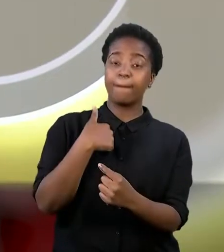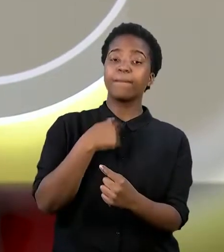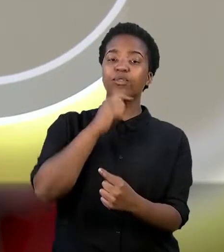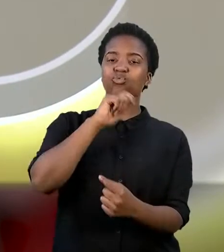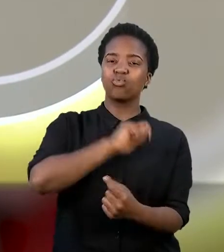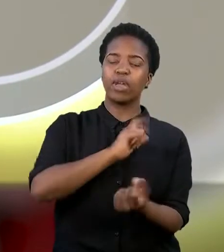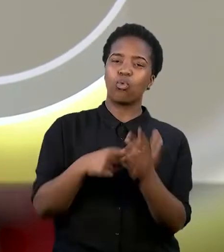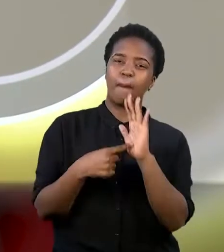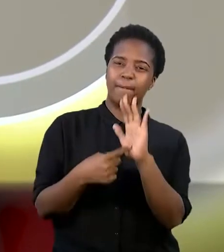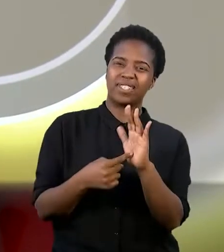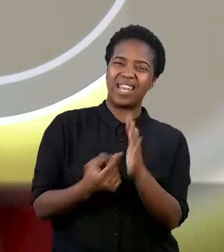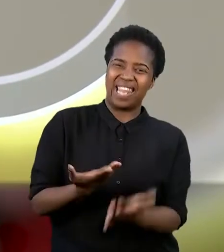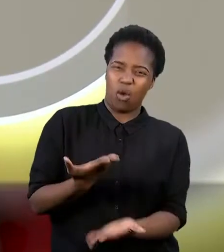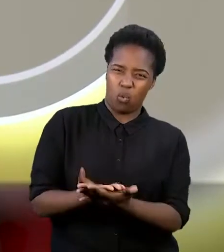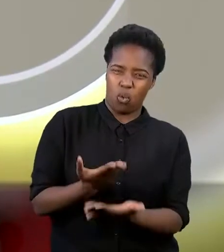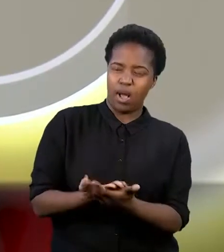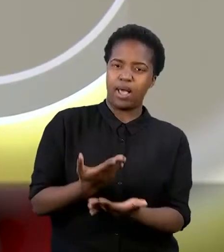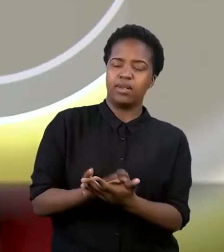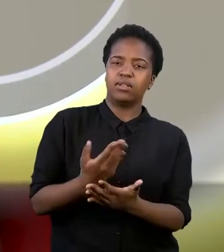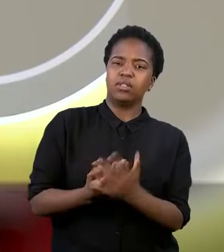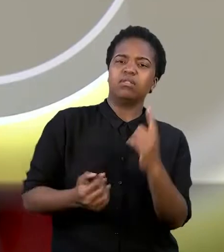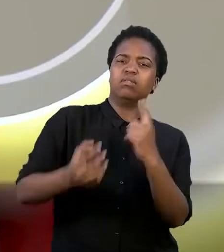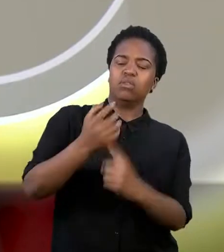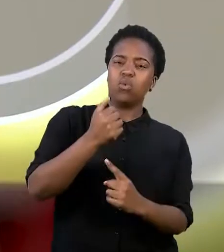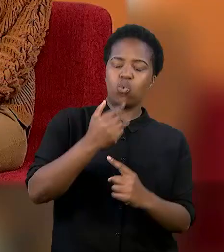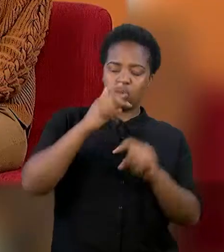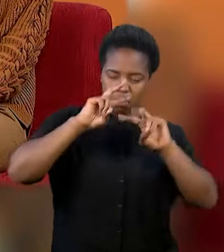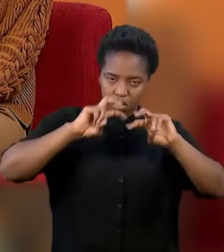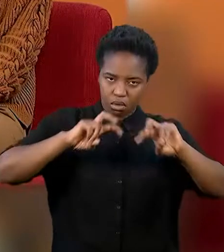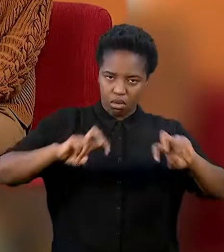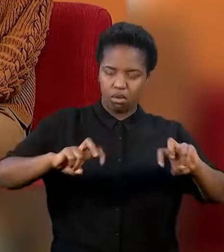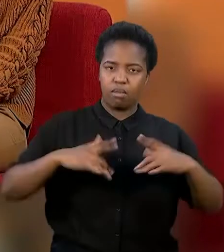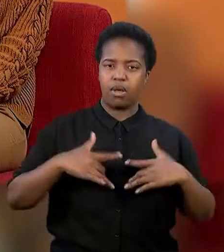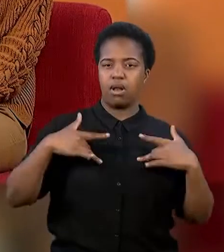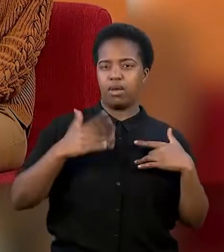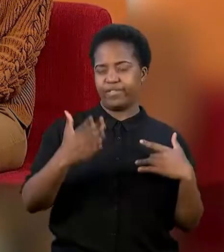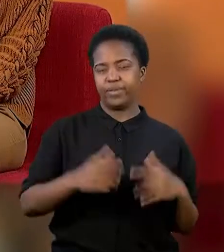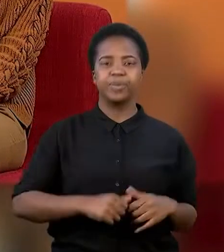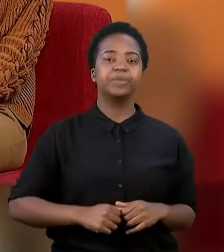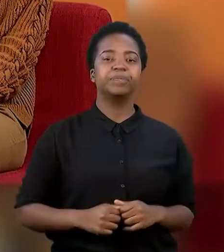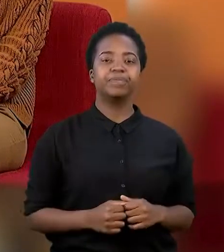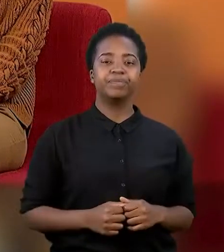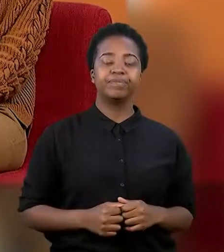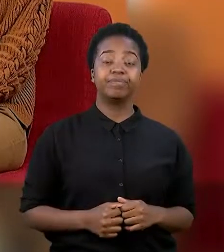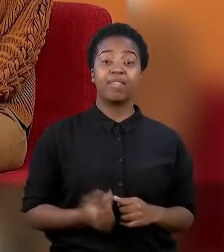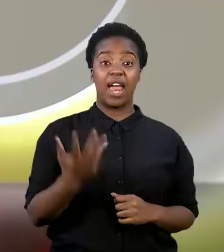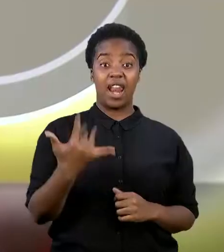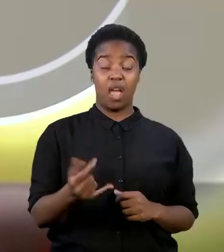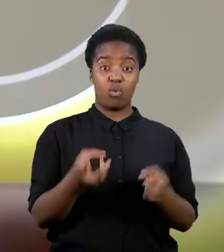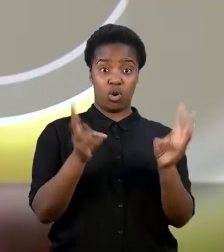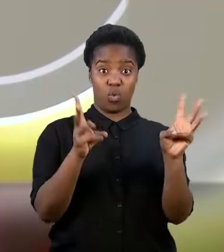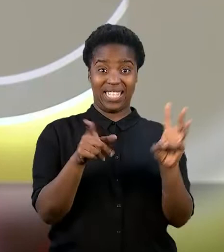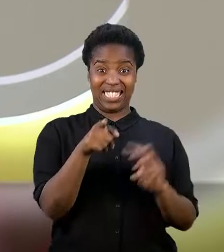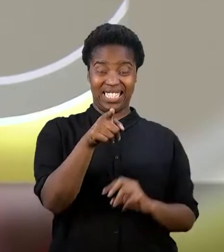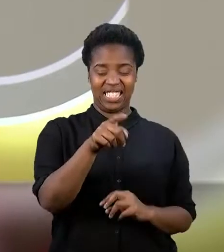la bontsha gore le kgona go ikemela le itholle gore go etsalang ka lona le kgone gore le phele maphelo a le thabisang Victor le